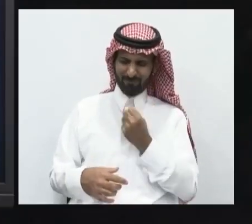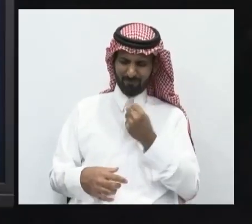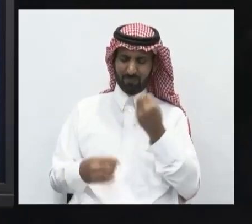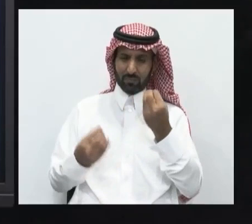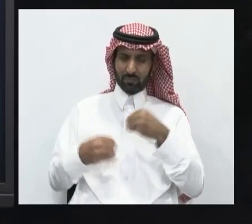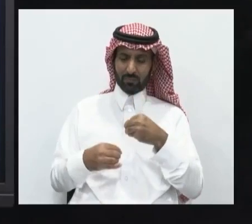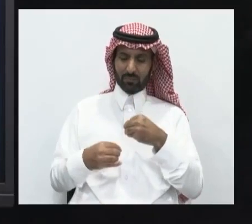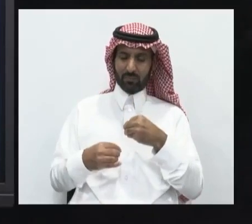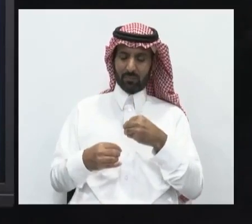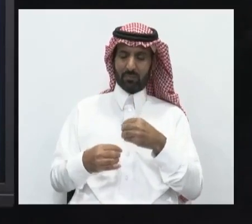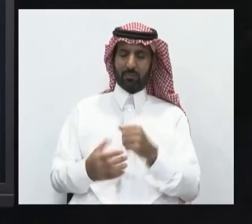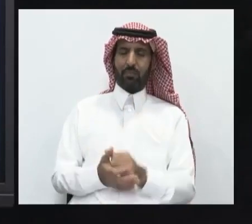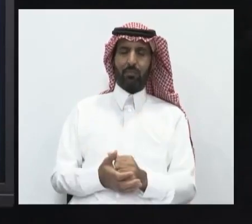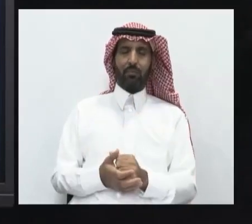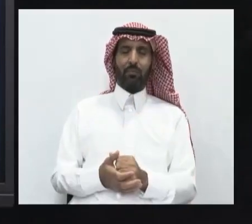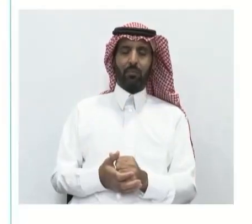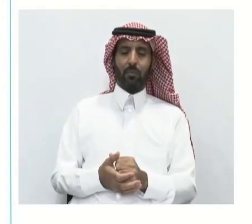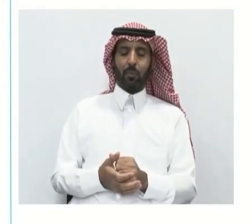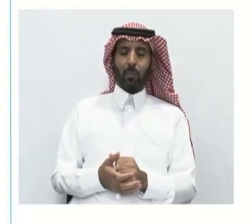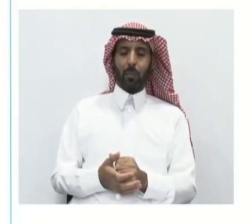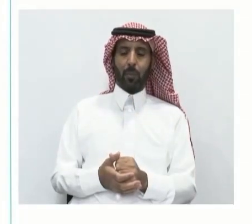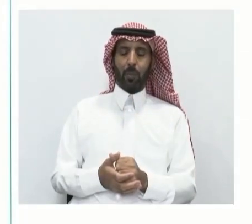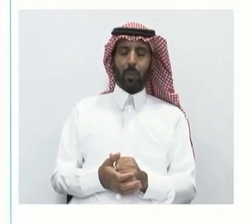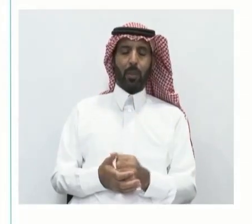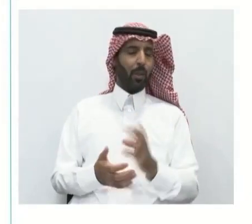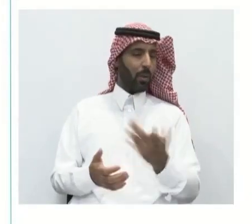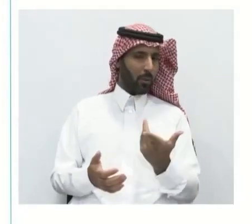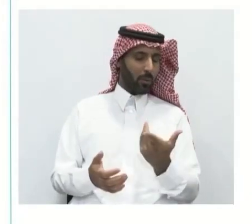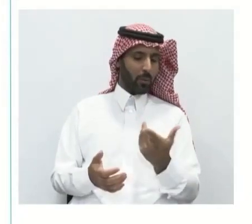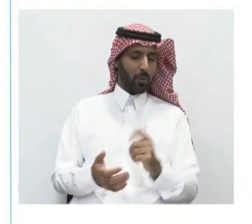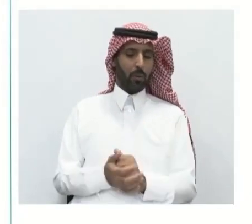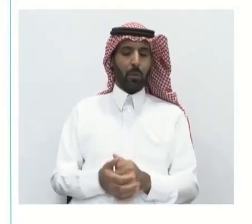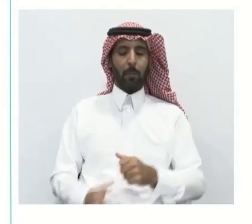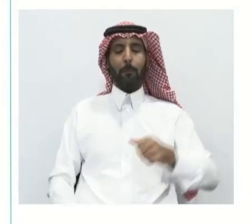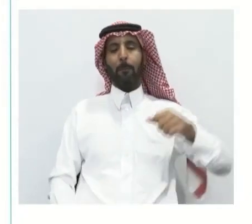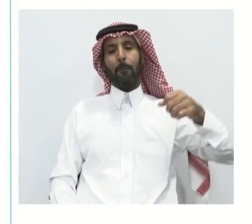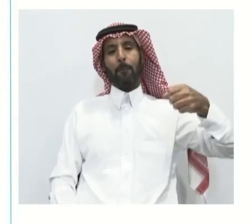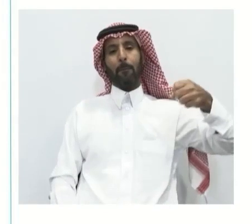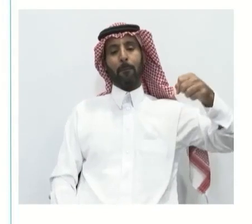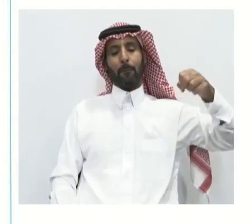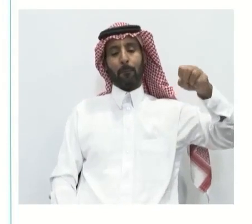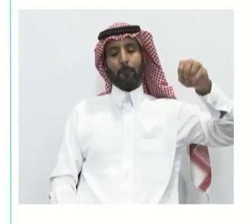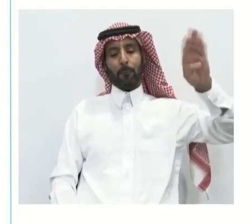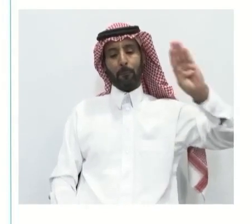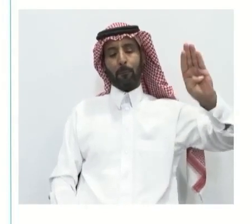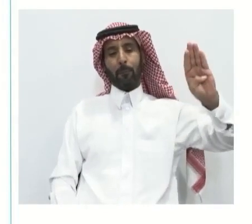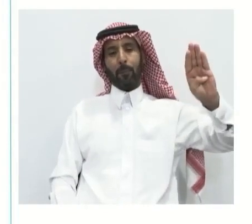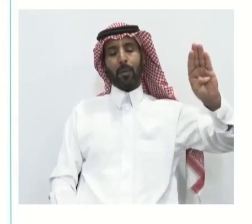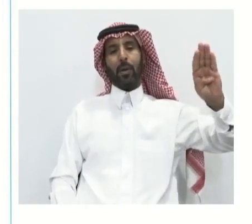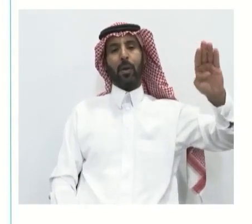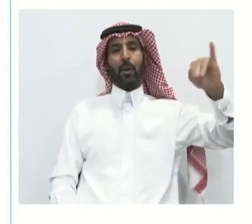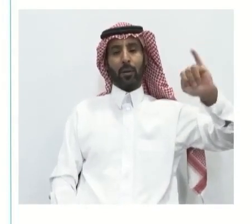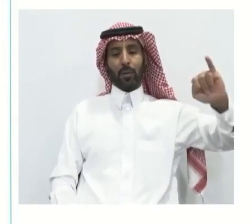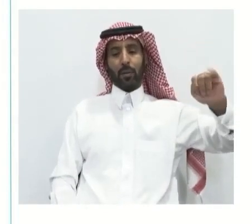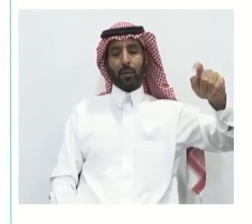means that you are what? What do you say? Yes, bitter. You are, when you say he is